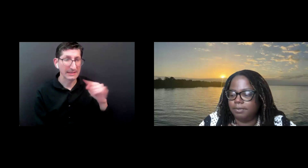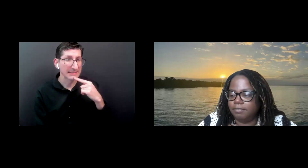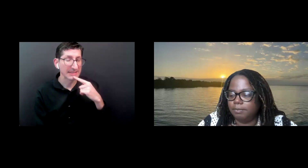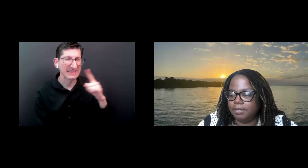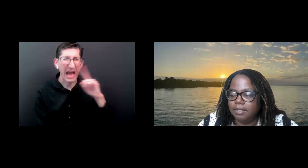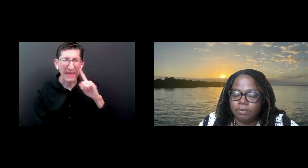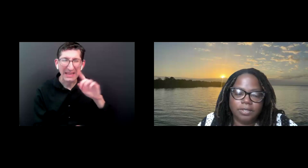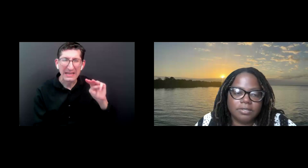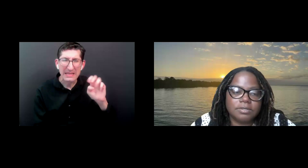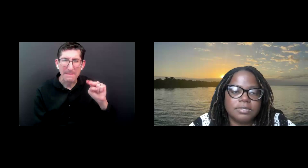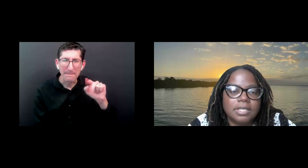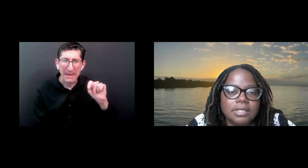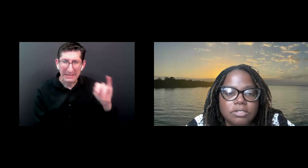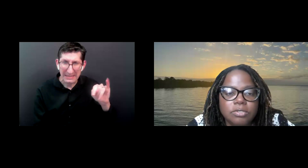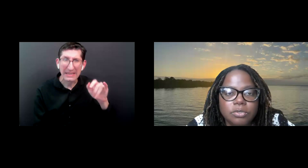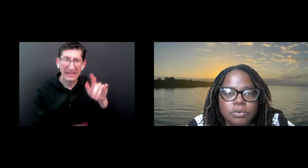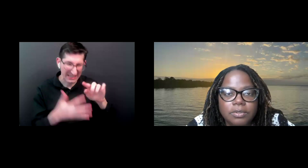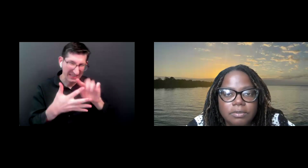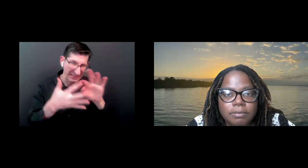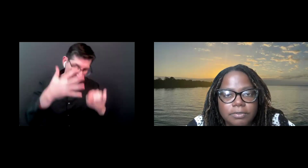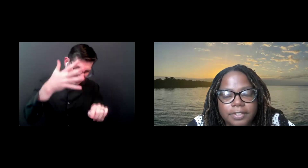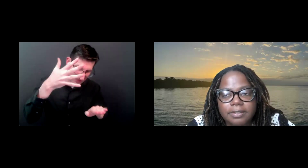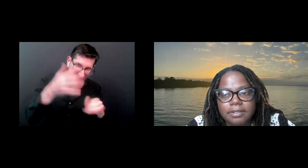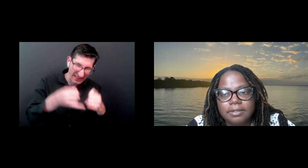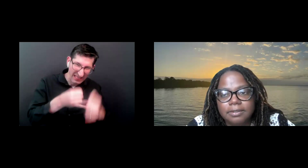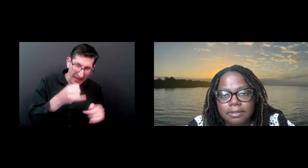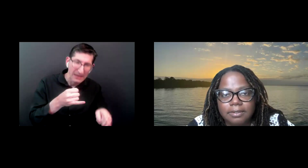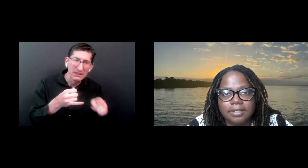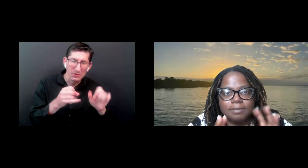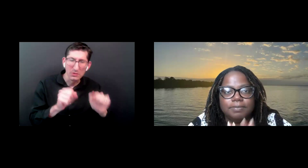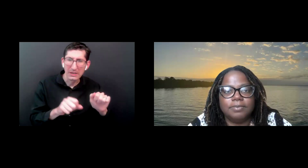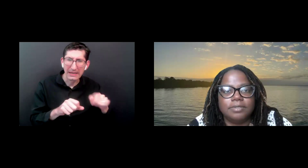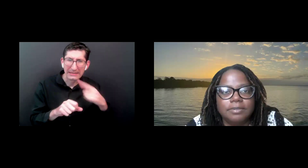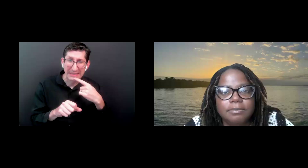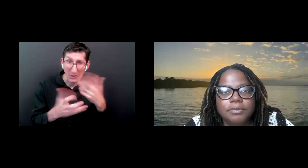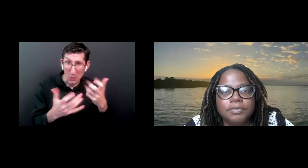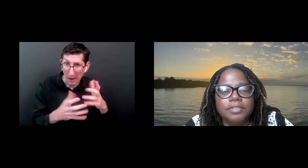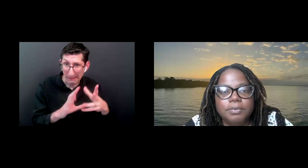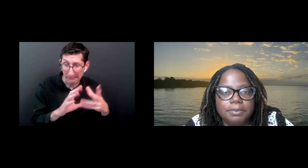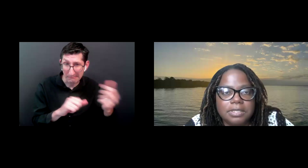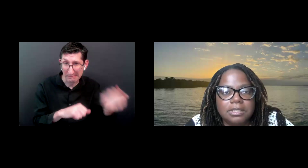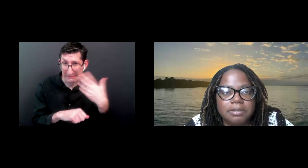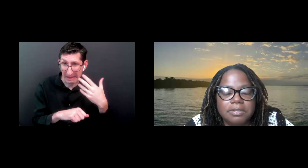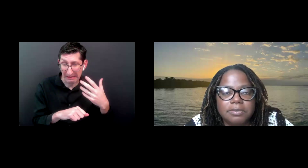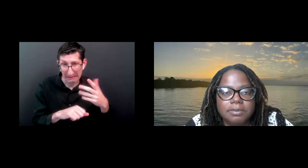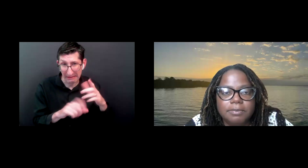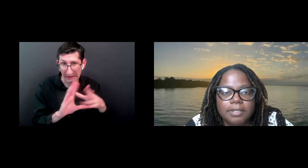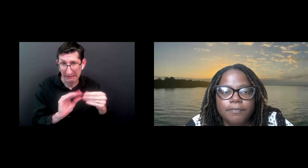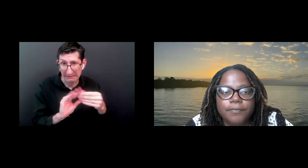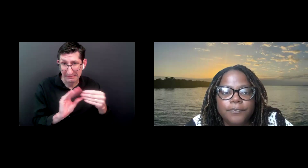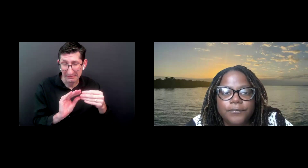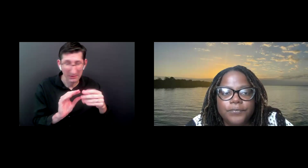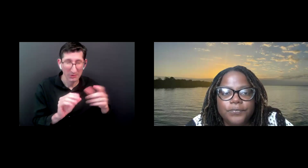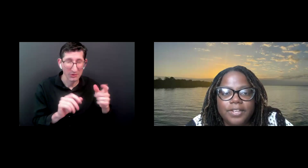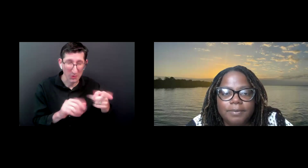like a copy of it? But we also send it to MOVA, and it's a MOVA, they'll be able to send it out. It's okay with